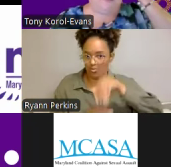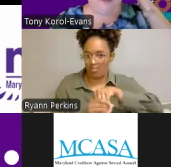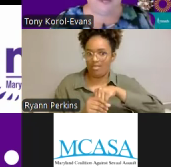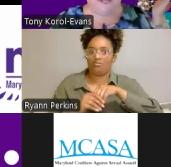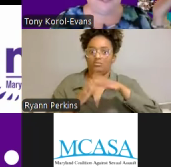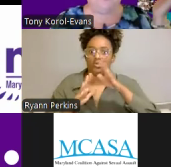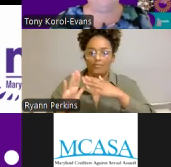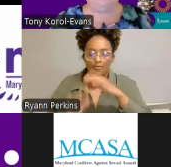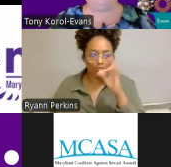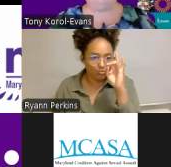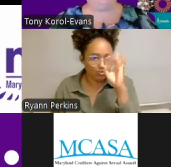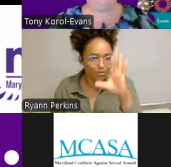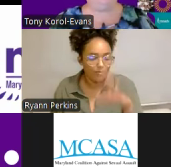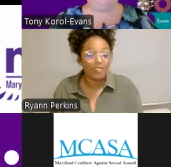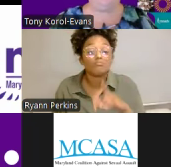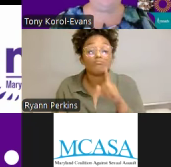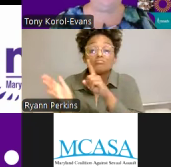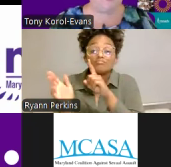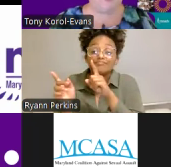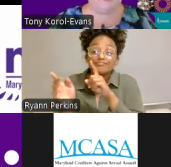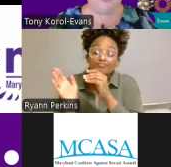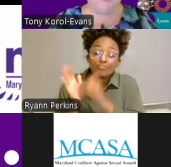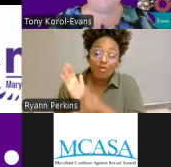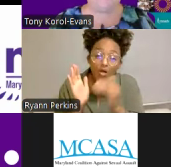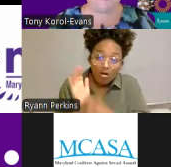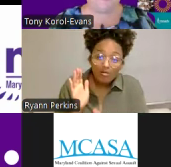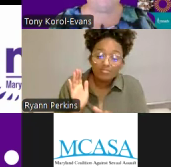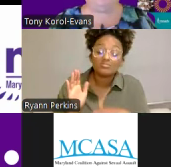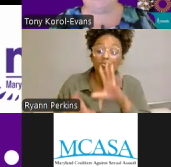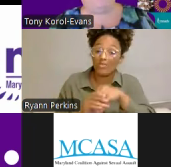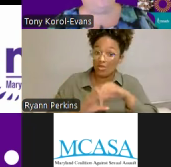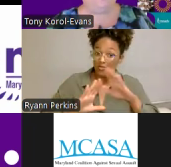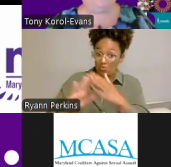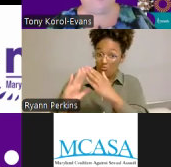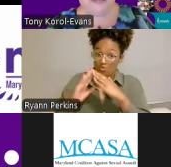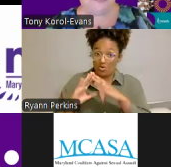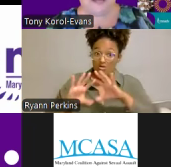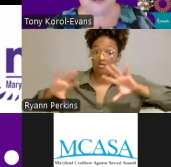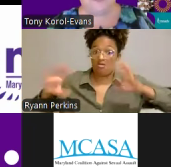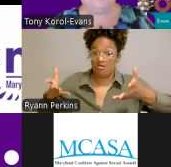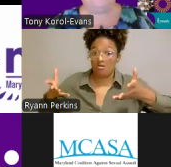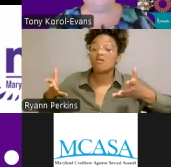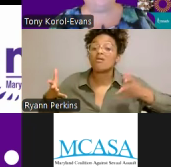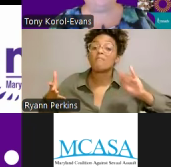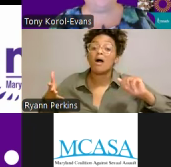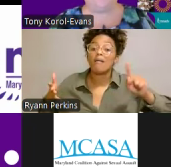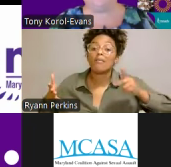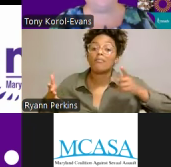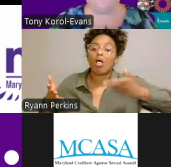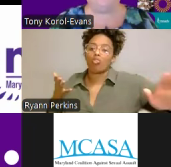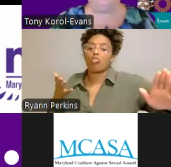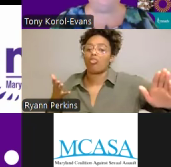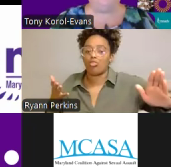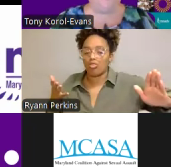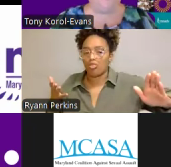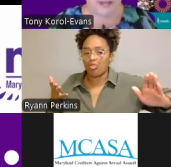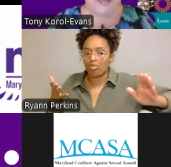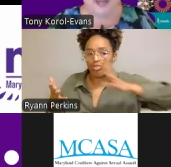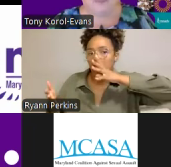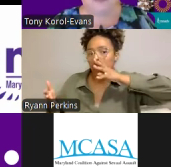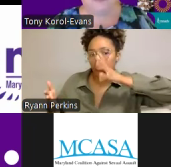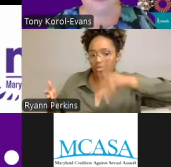own community. Sometimes they are very marginalized as, well, why don't you just pick a side? And it's like, that's not